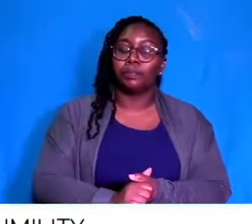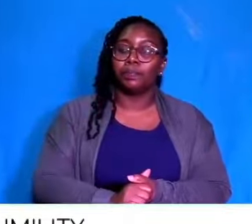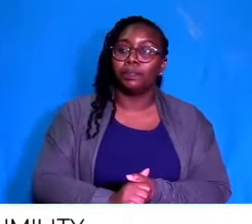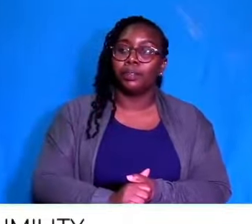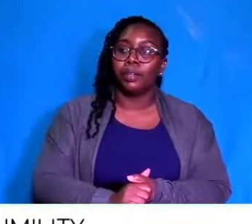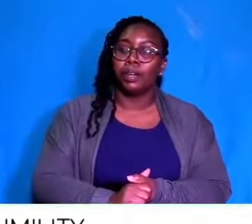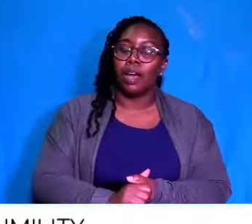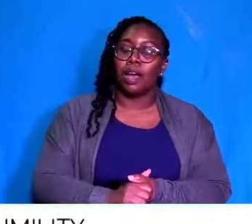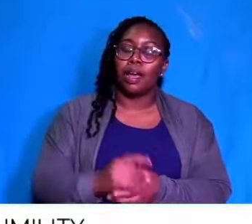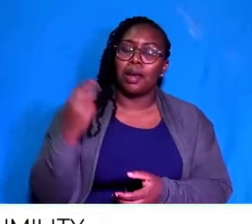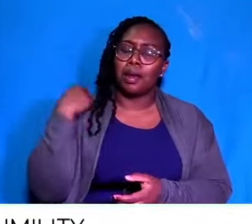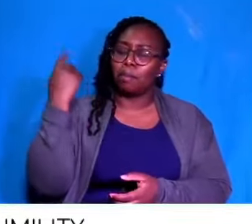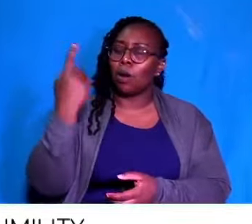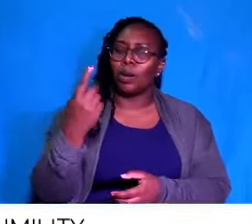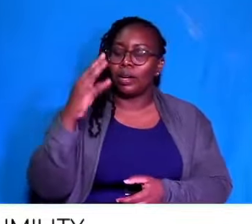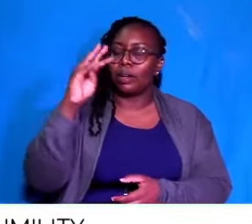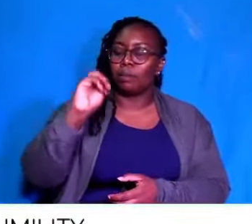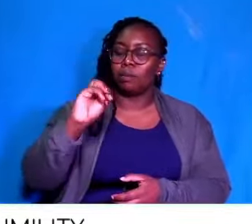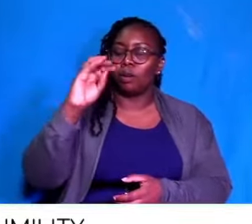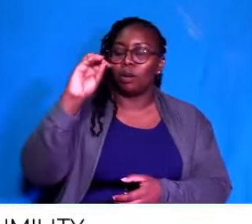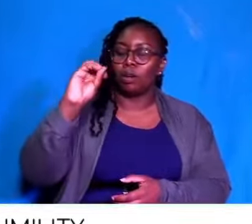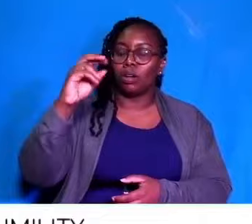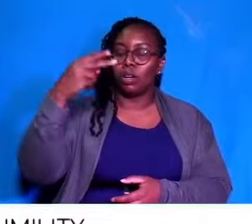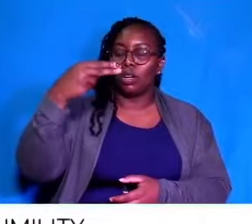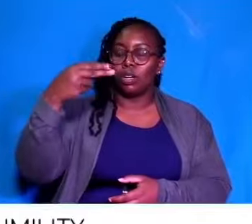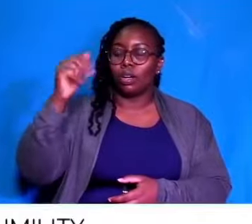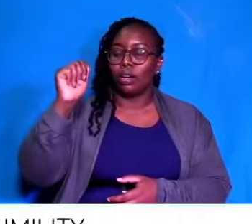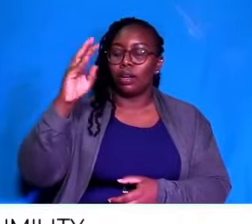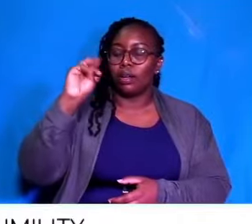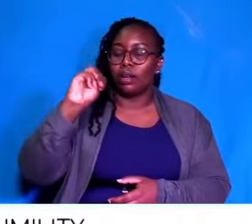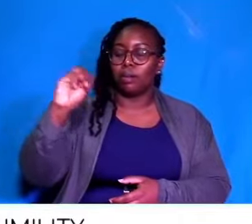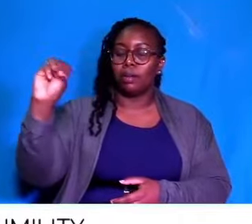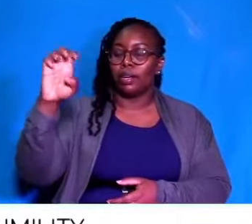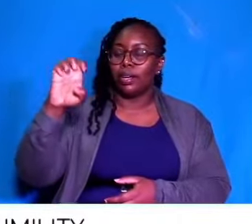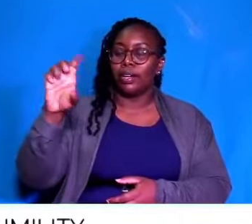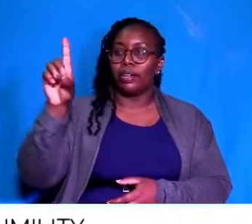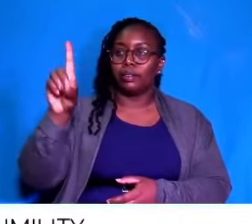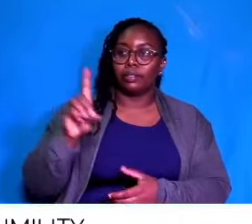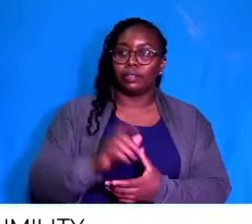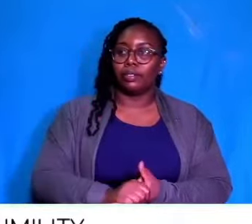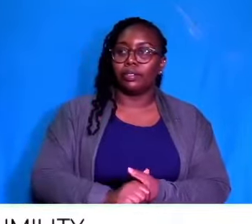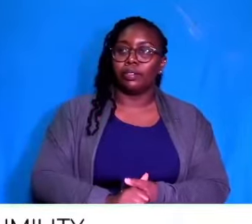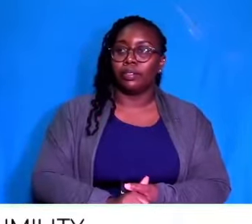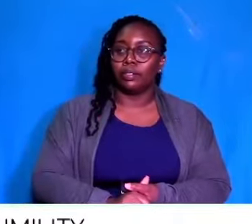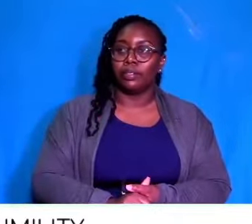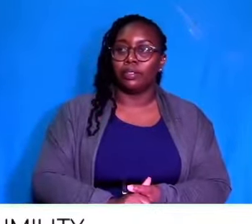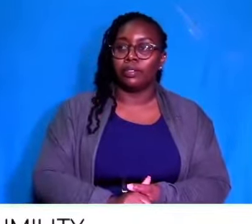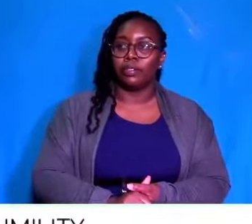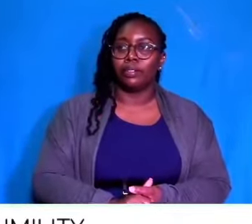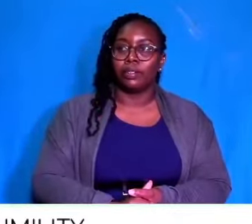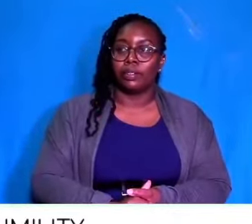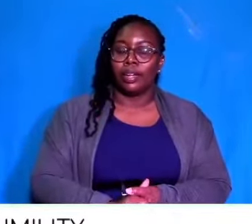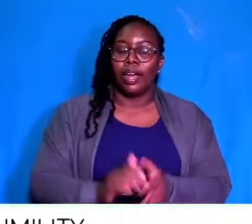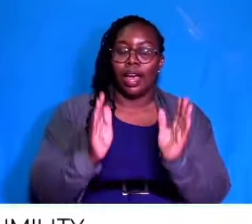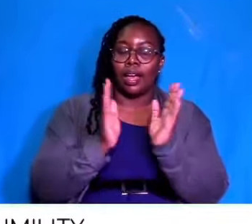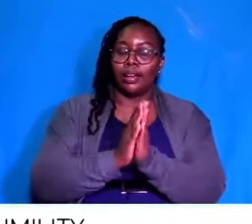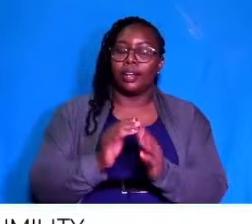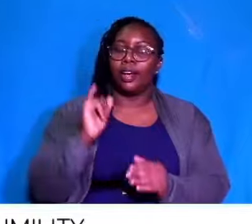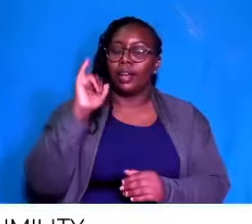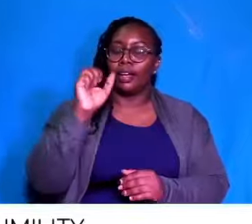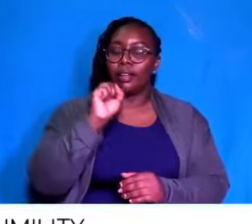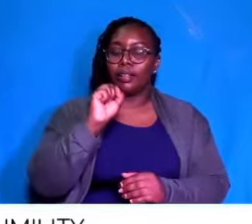he's one of the guys who's been studying this. Number two was Isaac Newton. What did Isaac Newton invent? Oh, he was able to help us understand